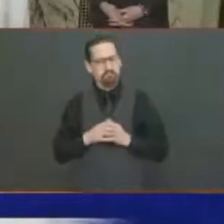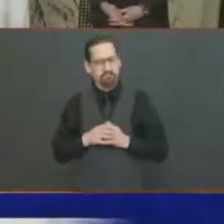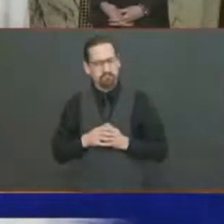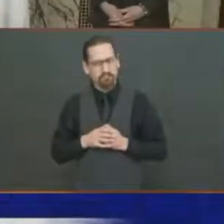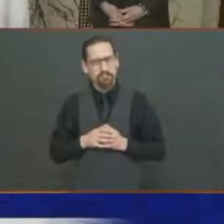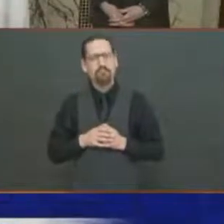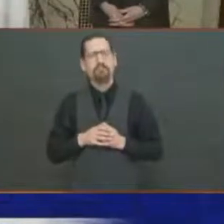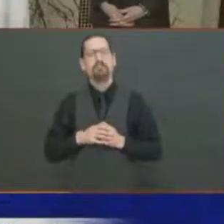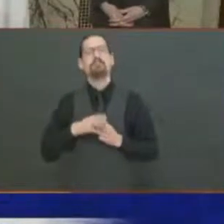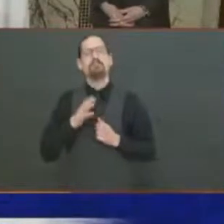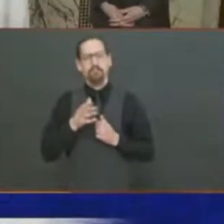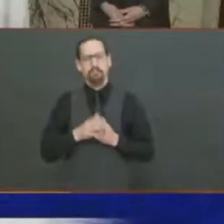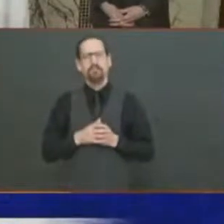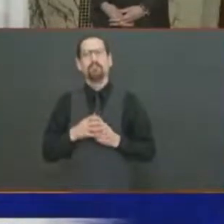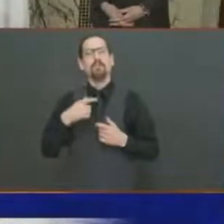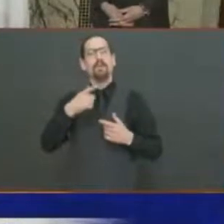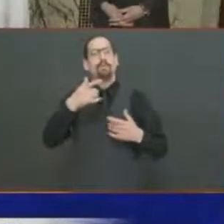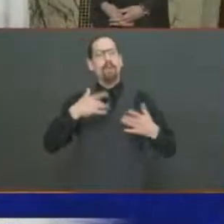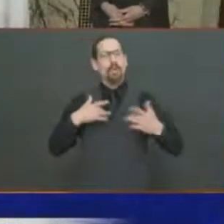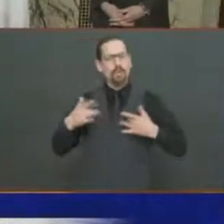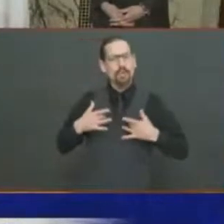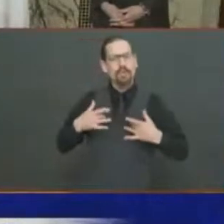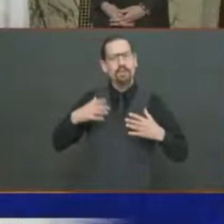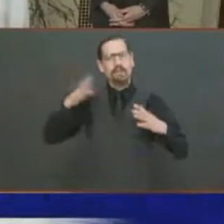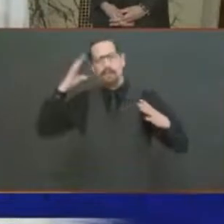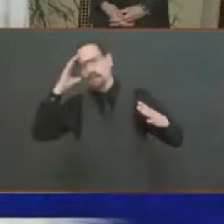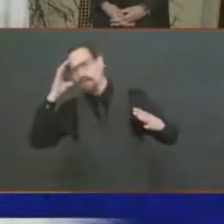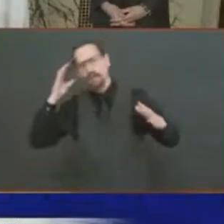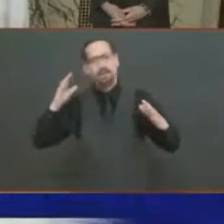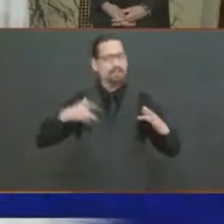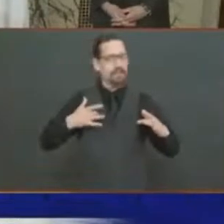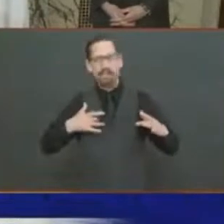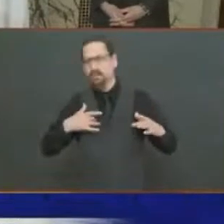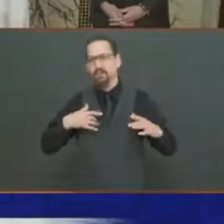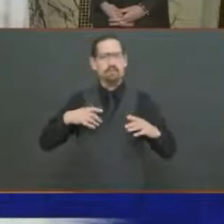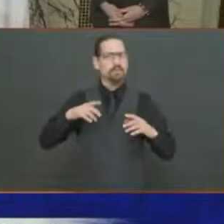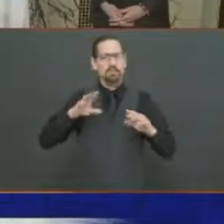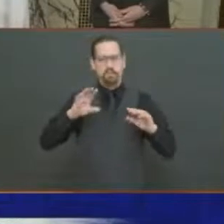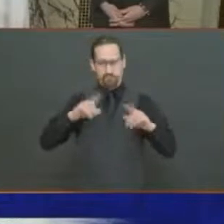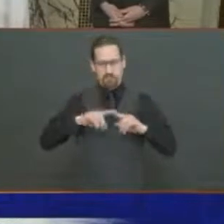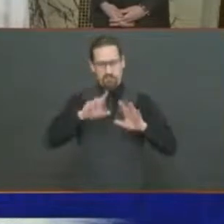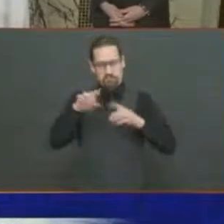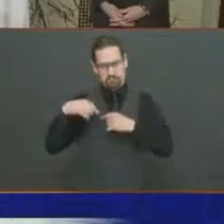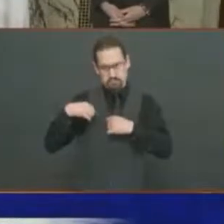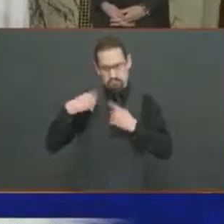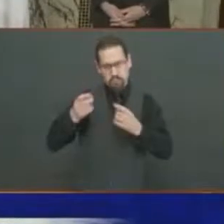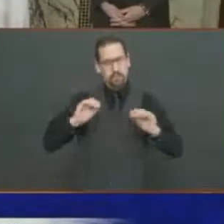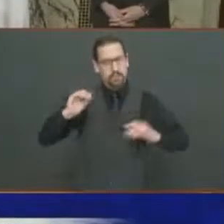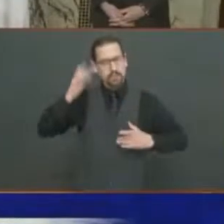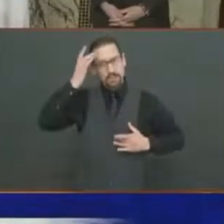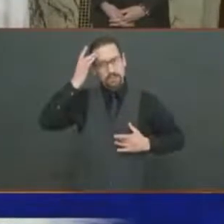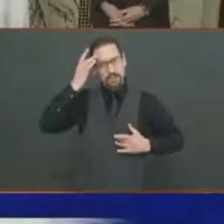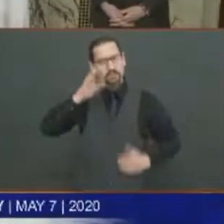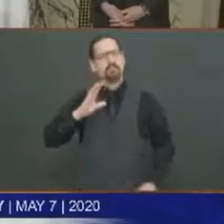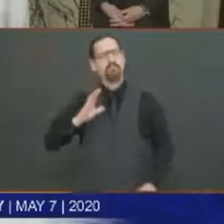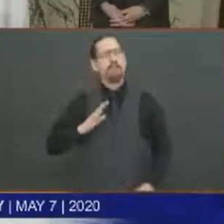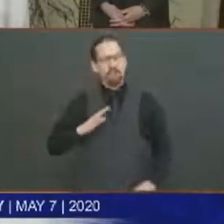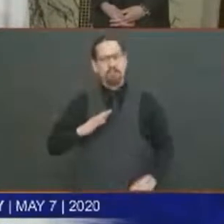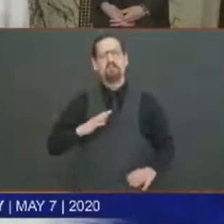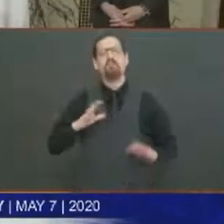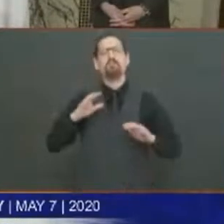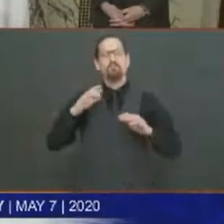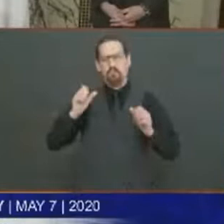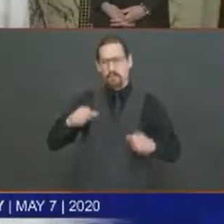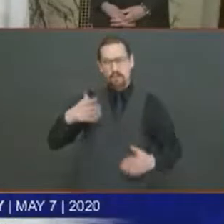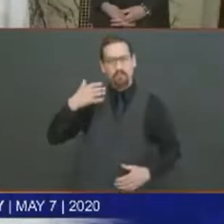doctor and go ahead and go see your doctor if that's what your doctor recommends. Telehealth is still fully available. It is working